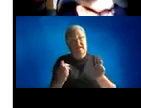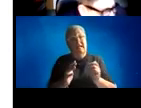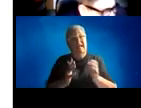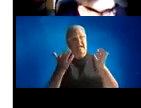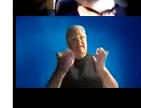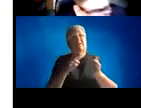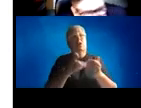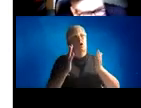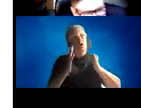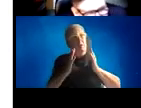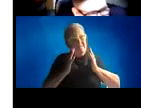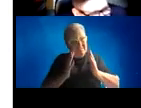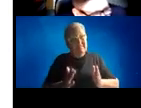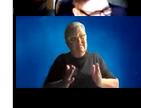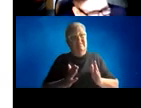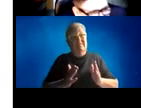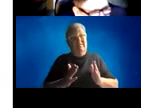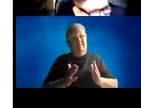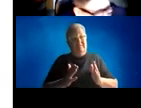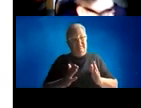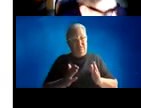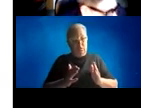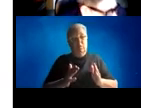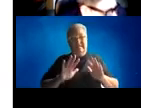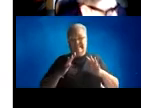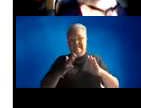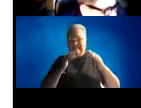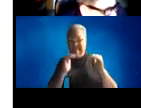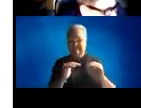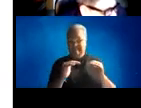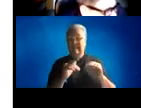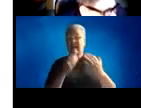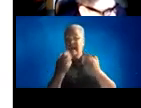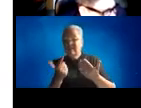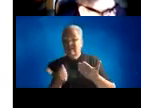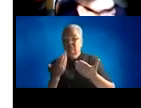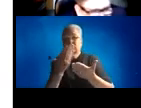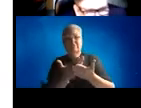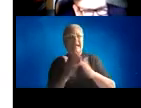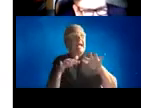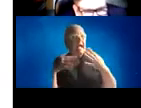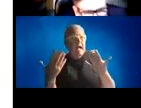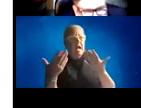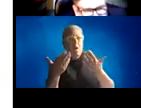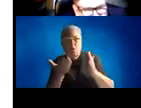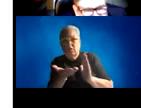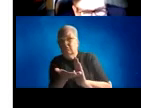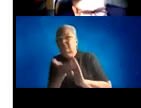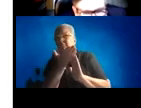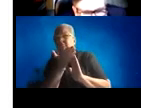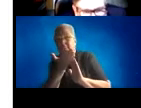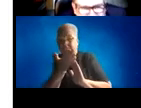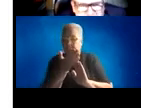low. And did you make suggestions about how it could be improved? Oh yes, we did that because I did